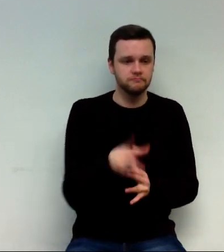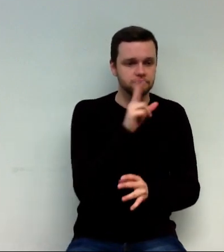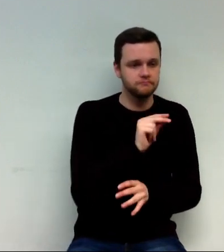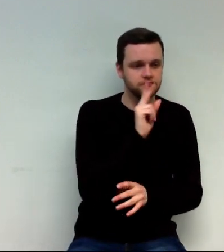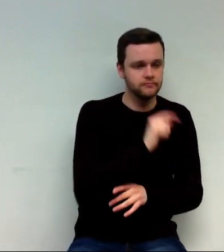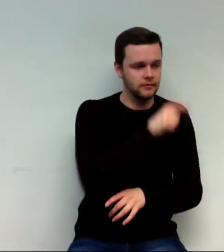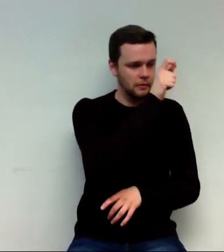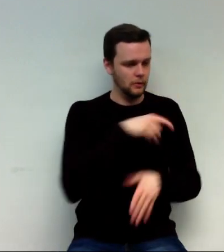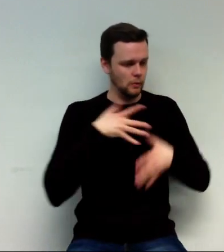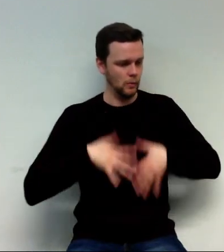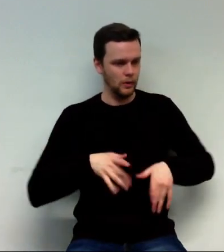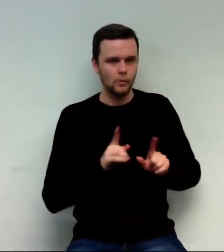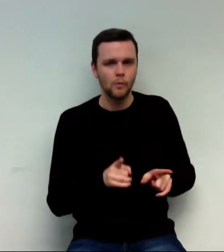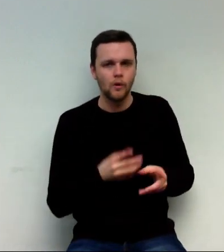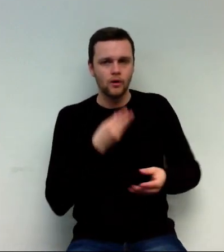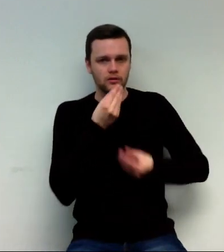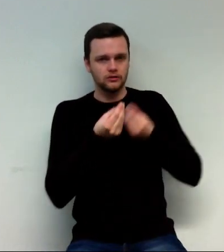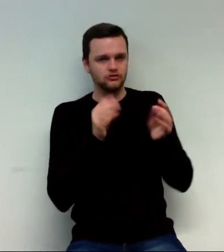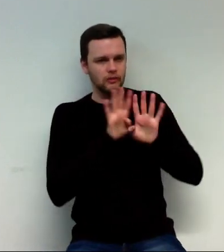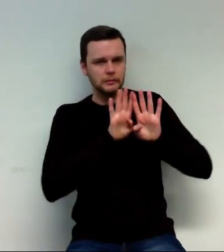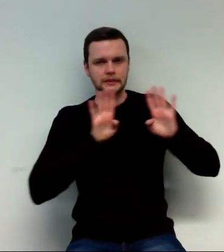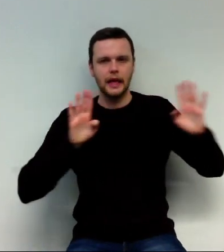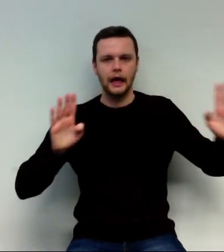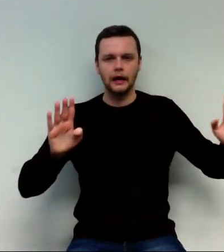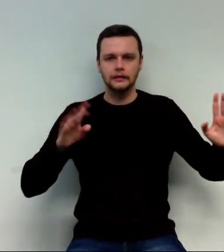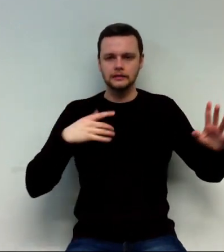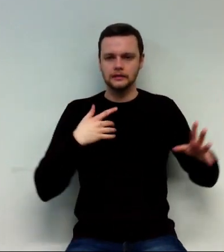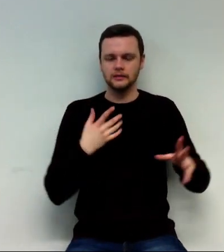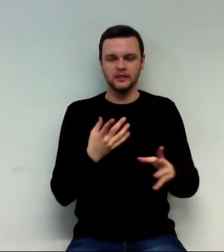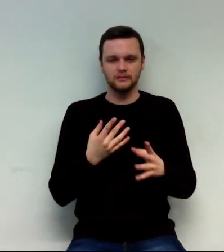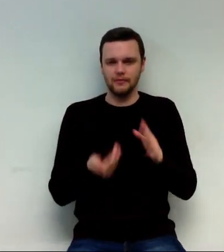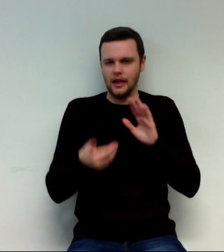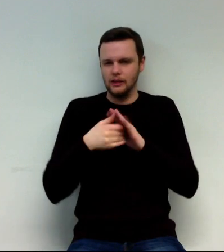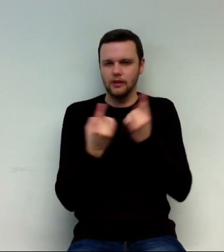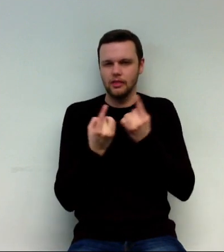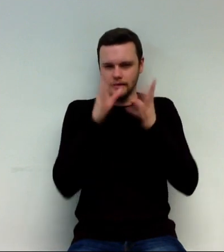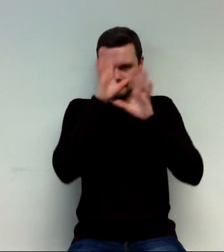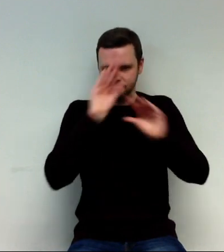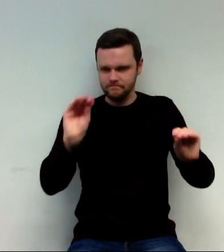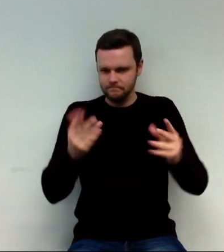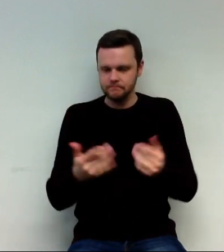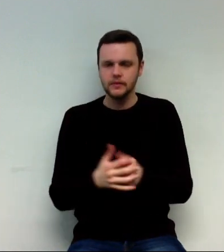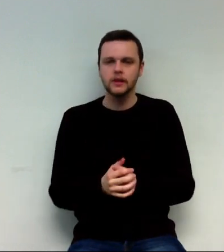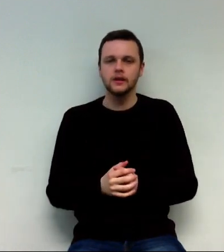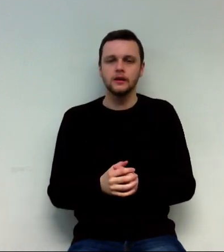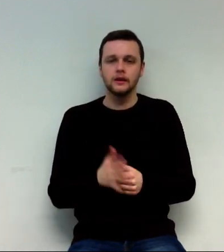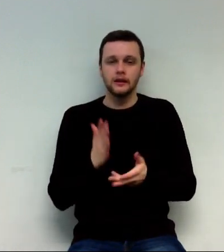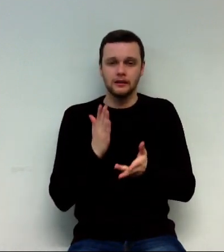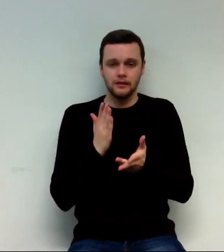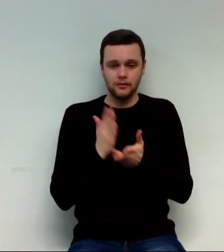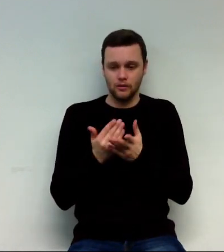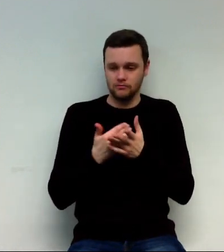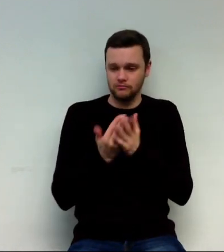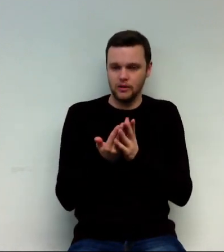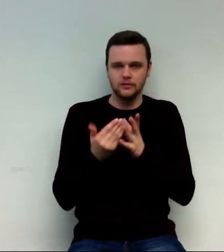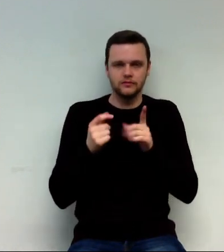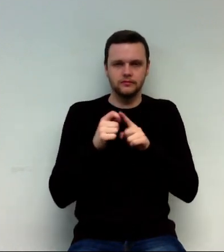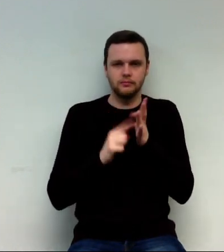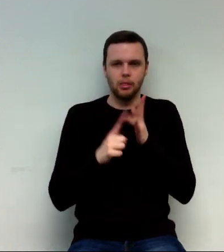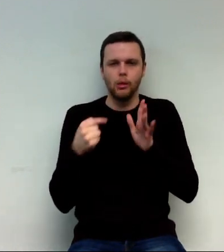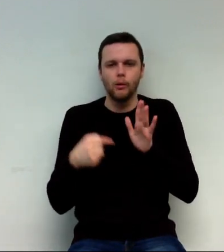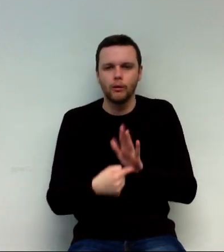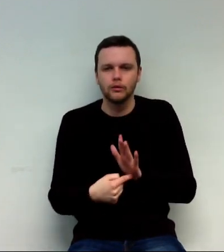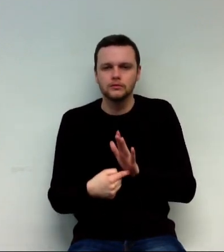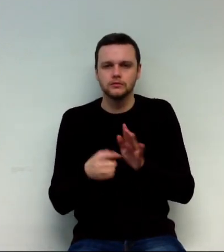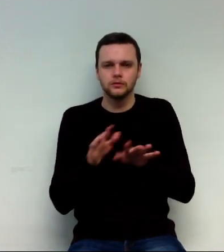were wearing, and then anything additional that people needed to know. But it was kind of all in the plot, so it wasn't weird